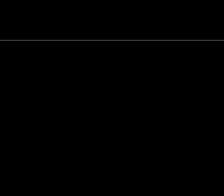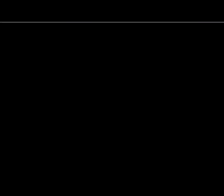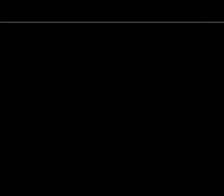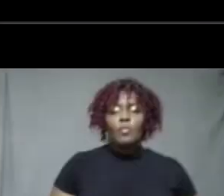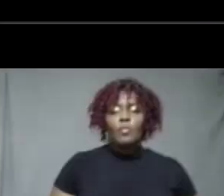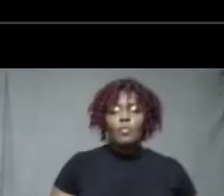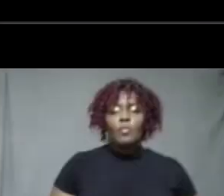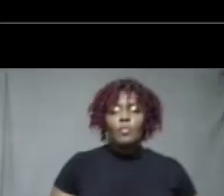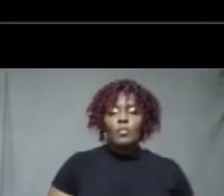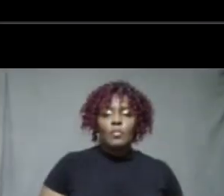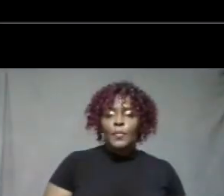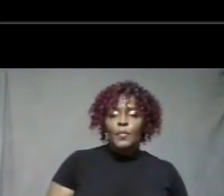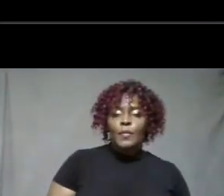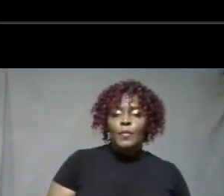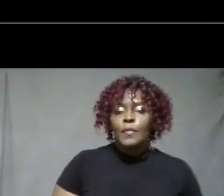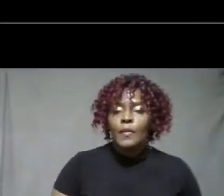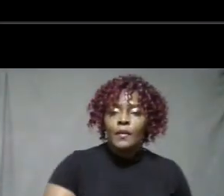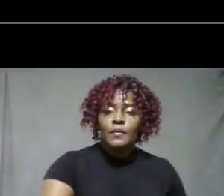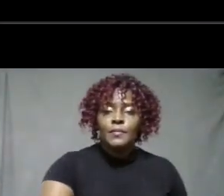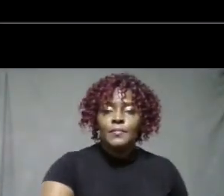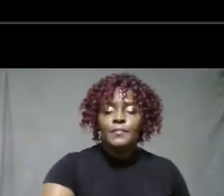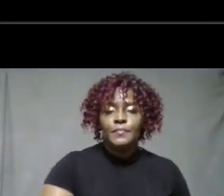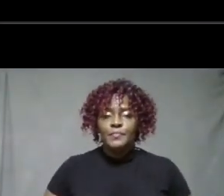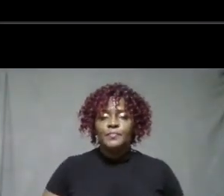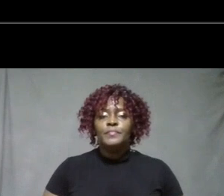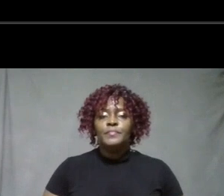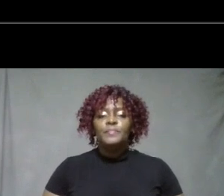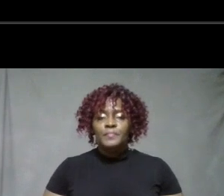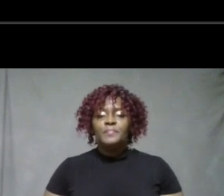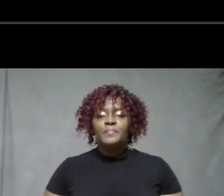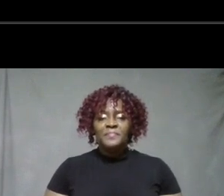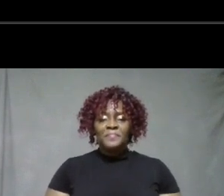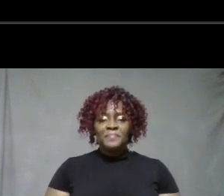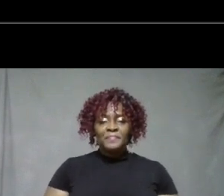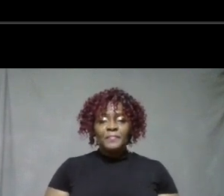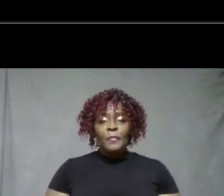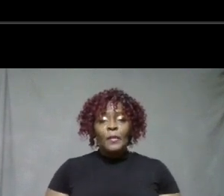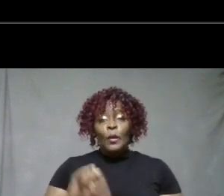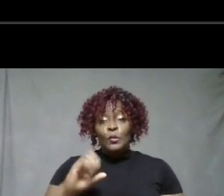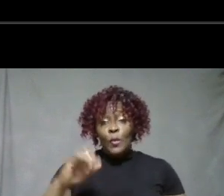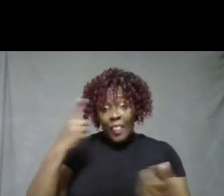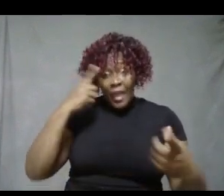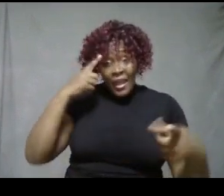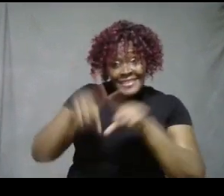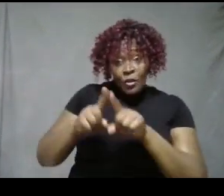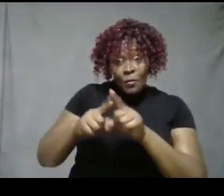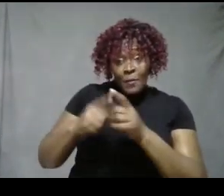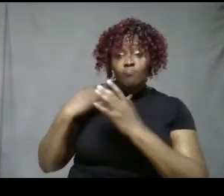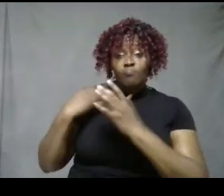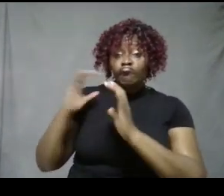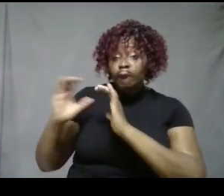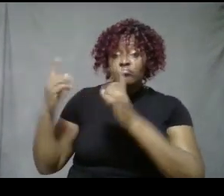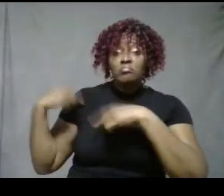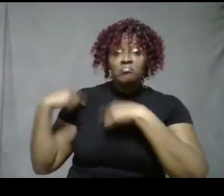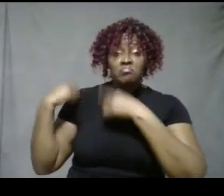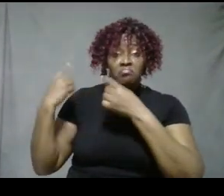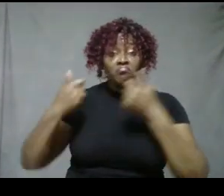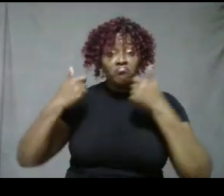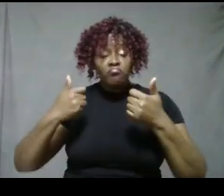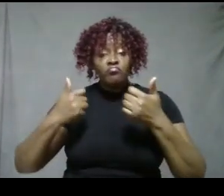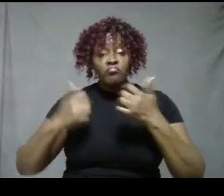existing developer or a new developer. So the settlement dialogue has been productive. We're currently on a